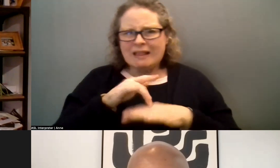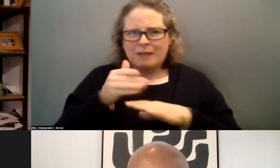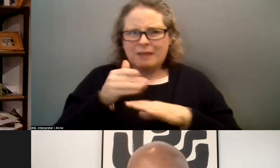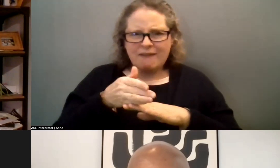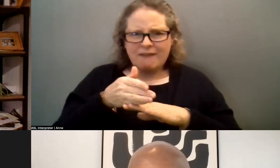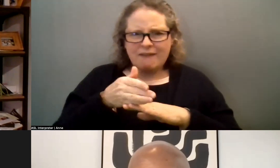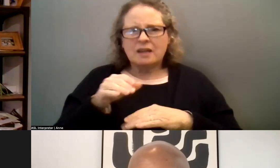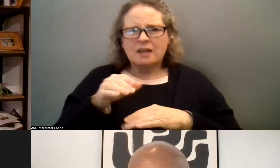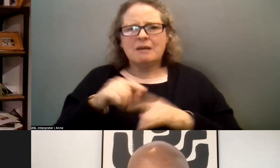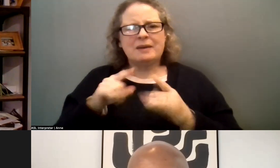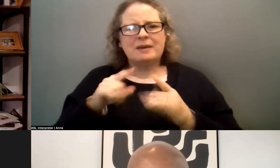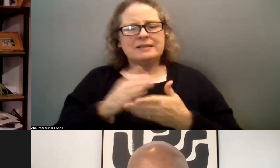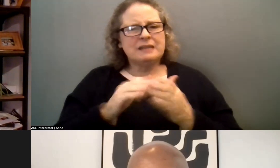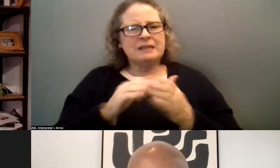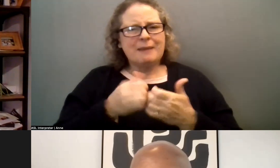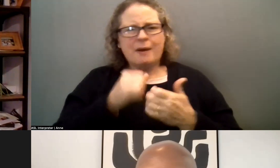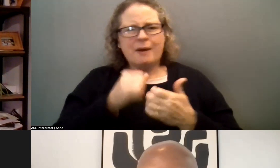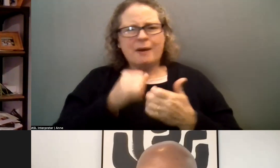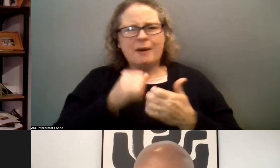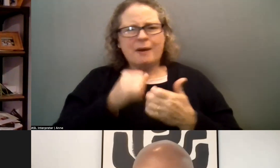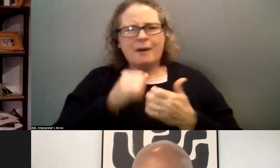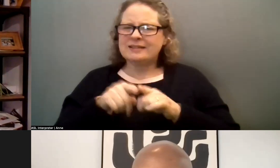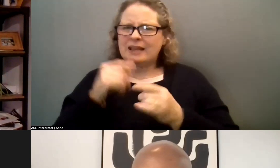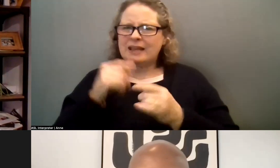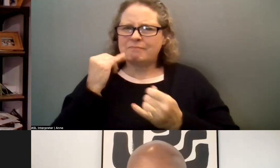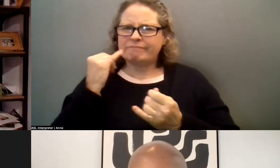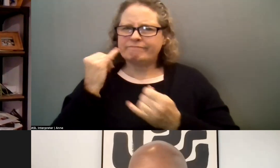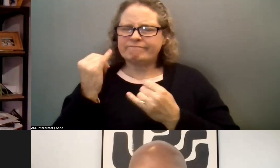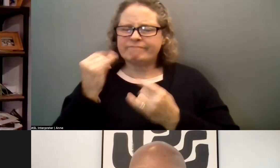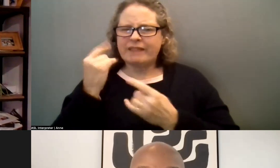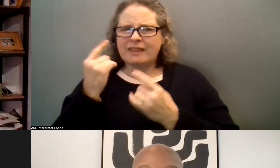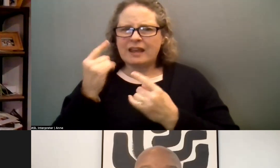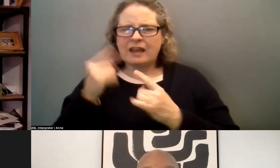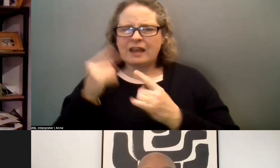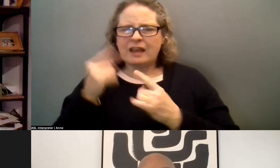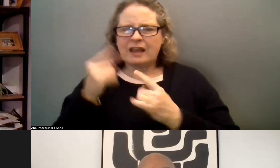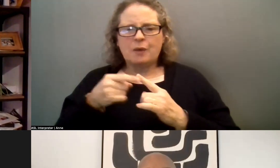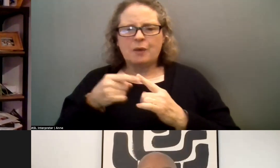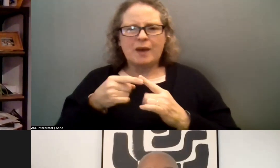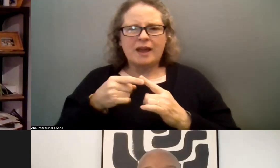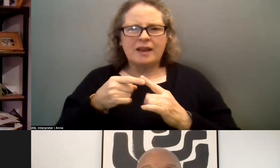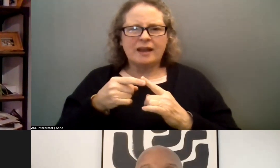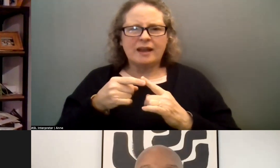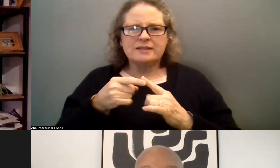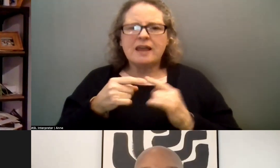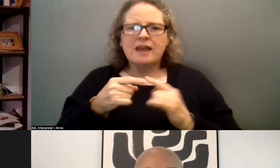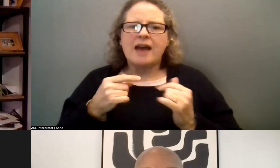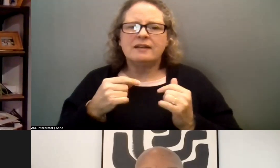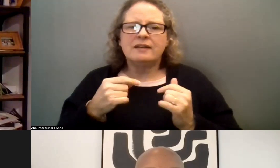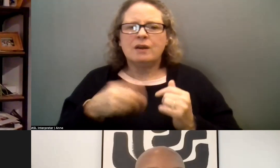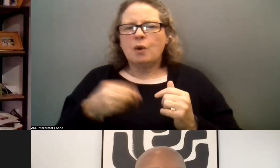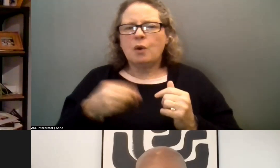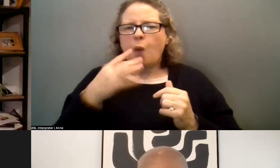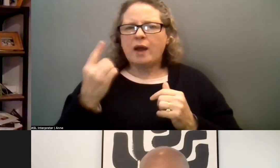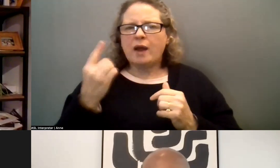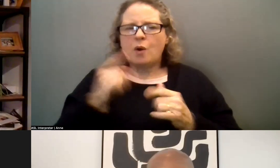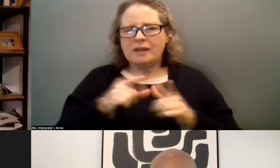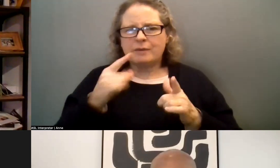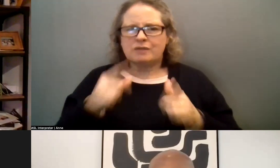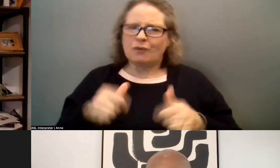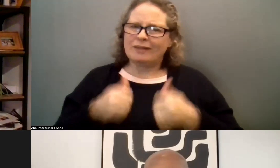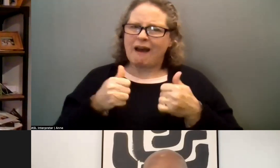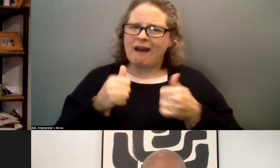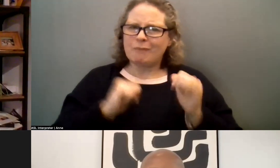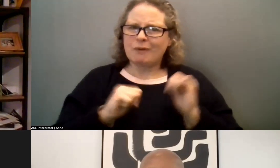usually have that same thinking with one night only language for live performances. Yeah, I think, and Eric,